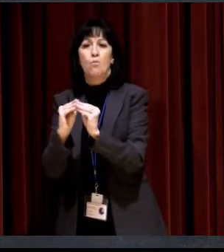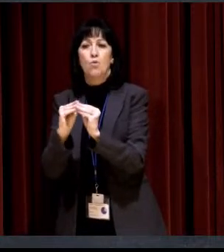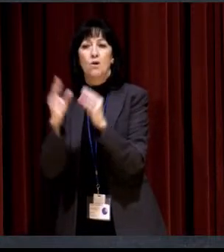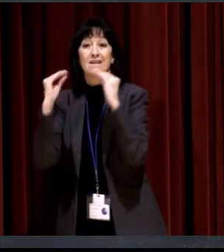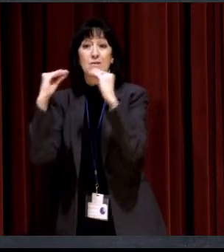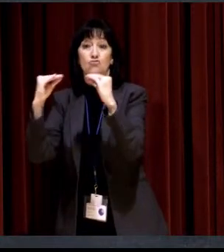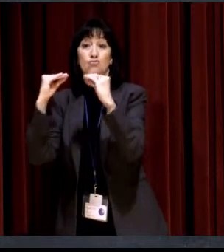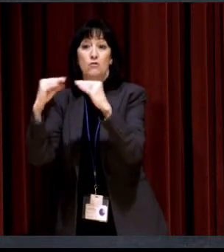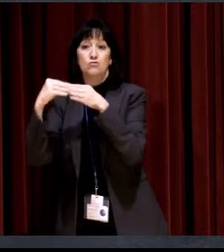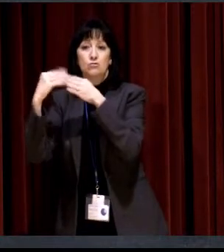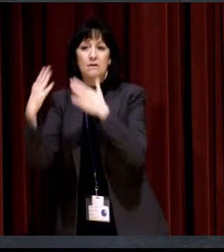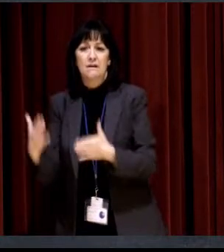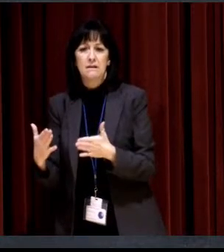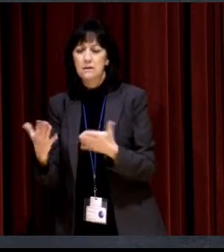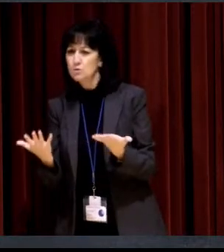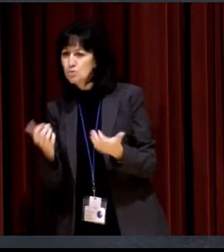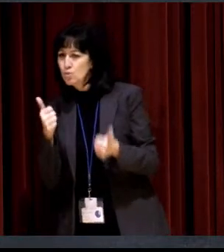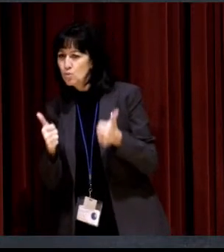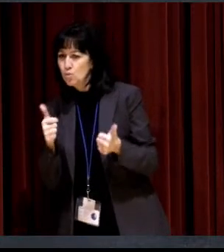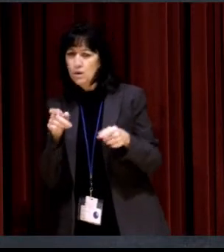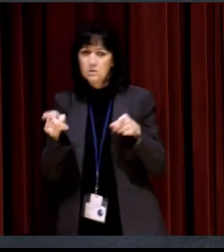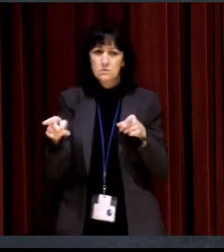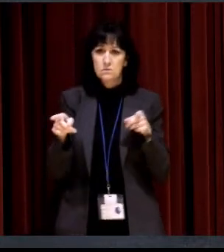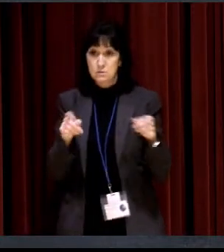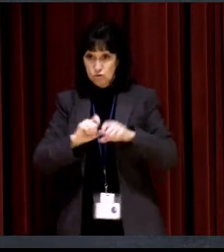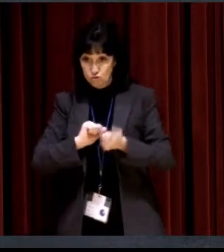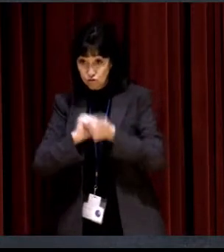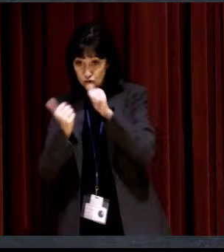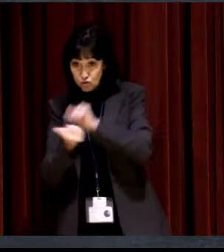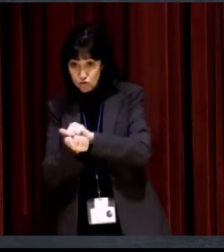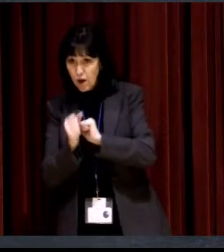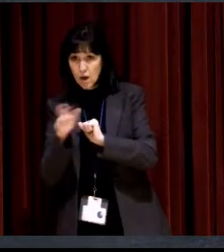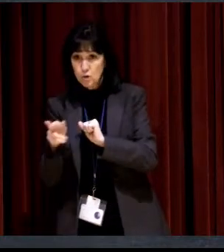but again, I think it's not for Jim Simmons or the governor or